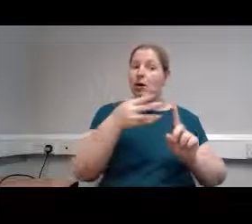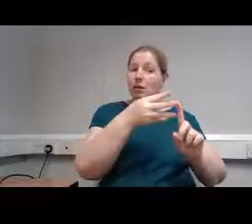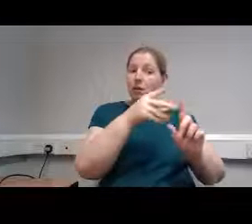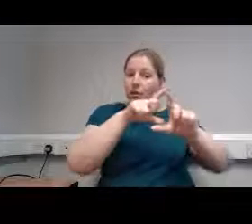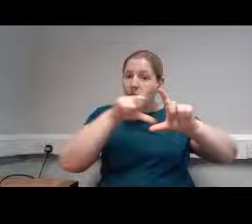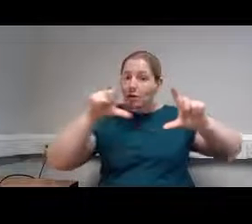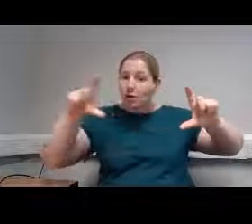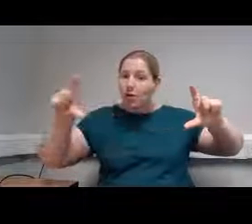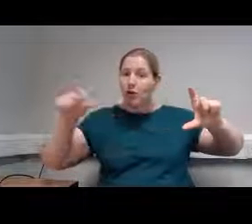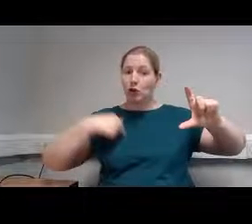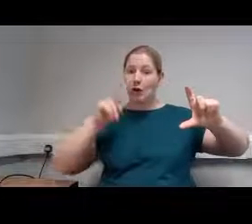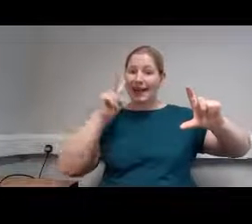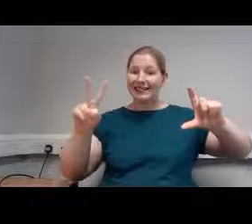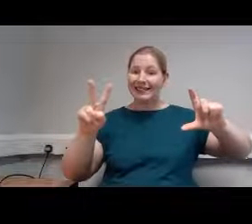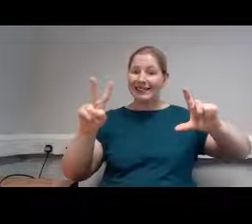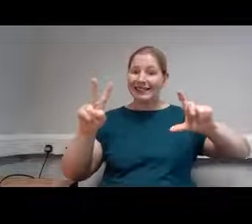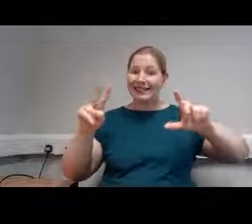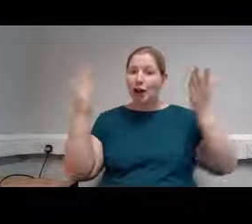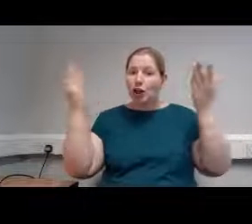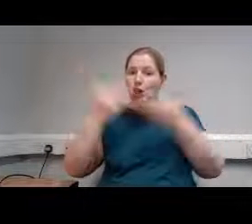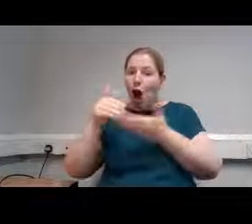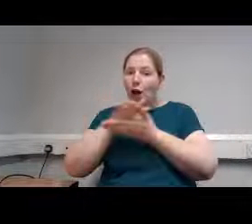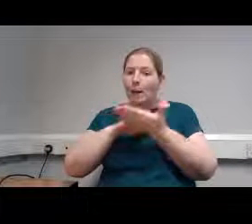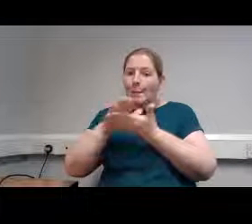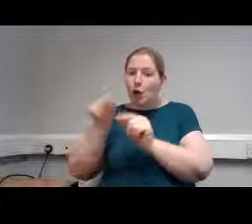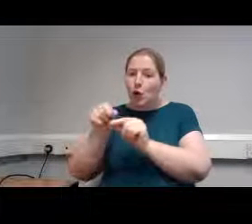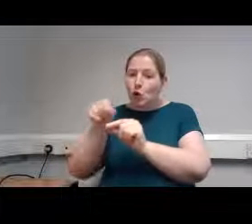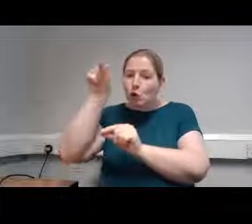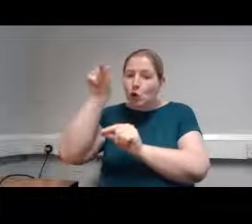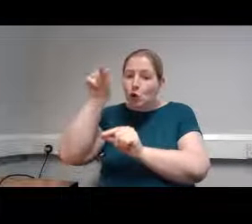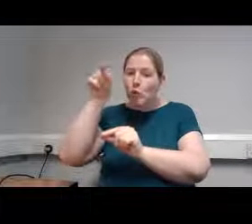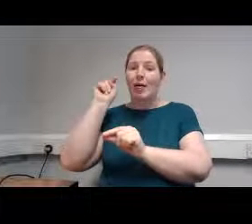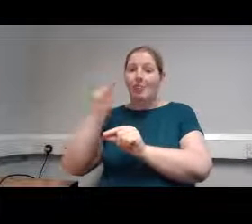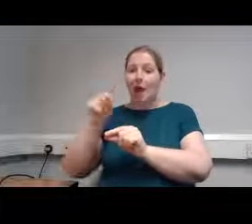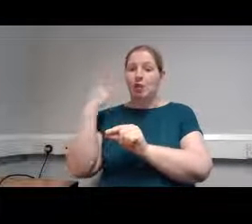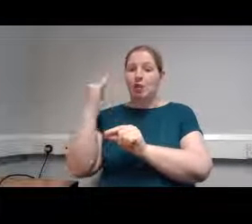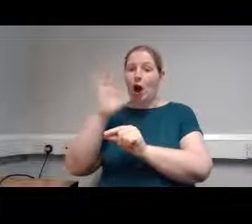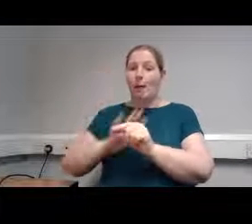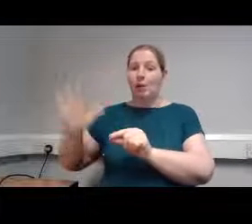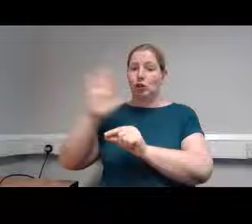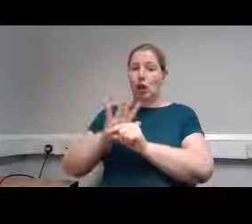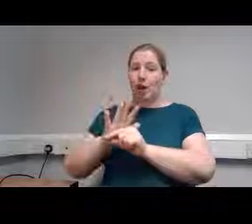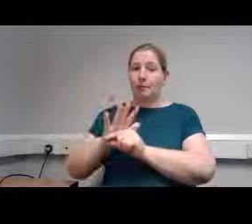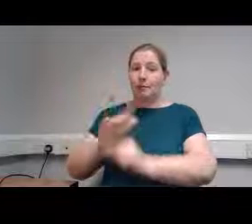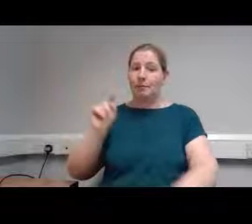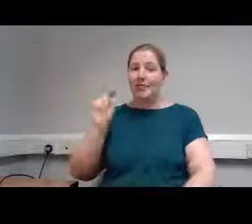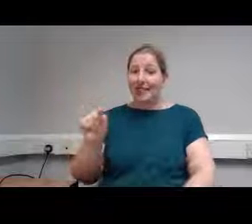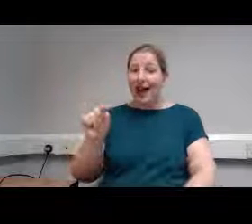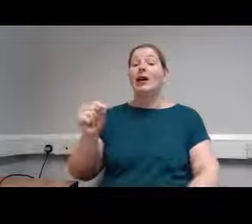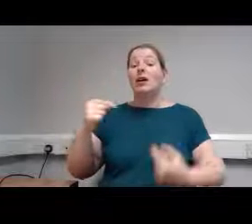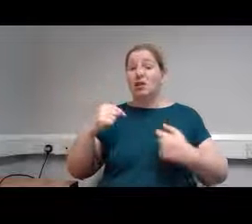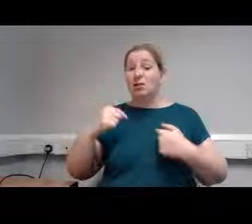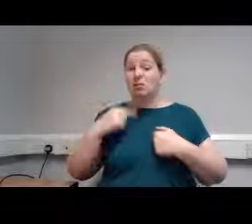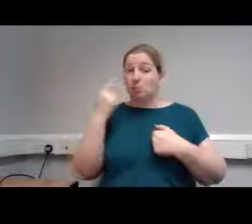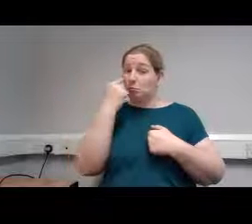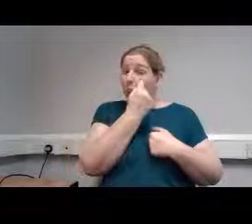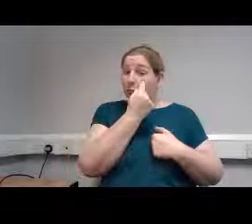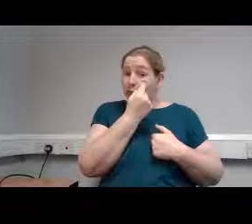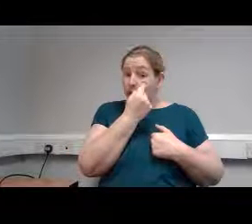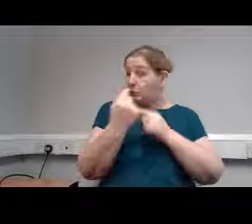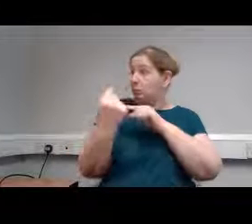can see a dark blue column there, which is Derbyshire. And that shows that we were really high prescribers of opioid